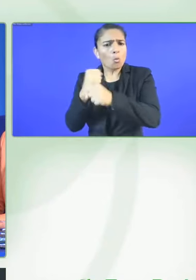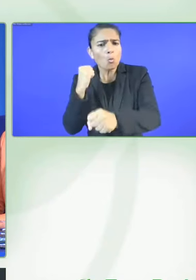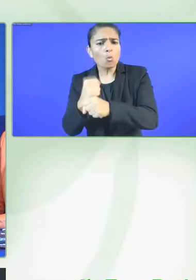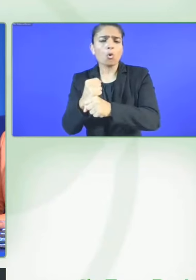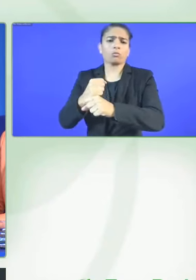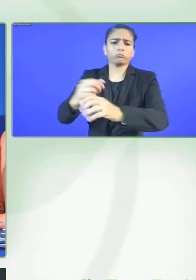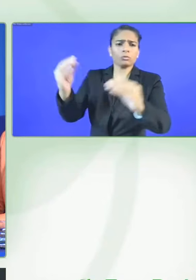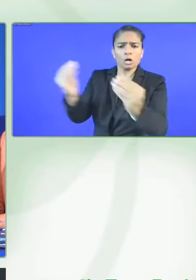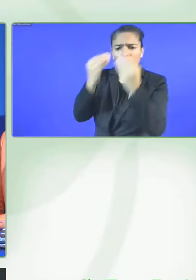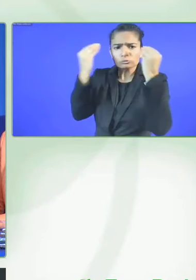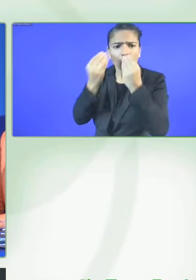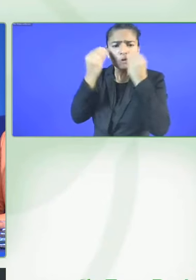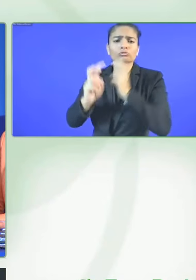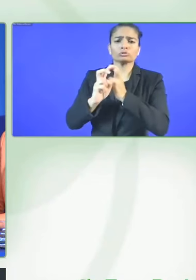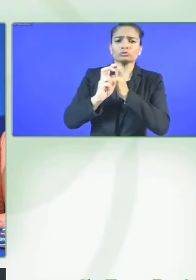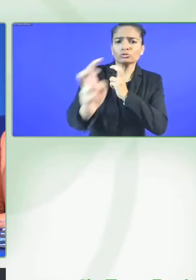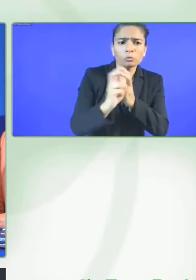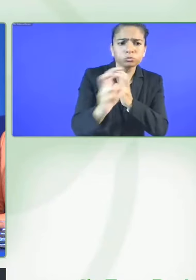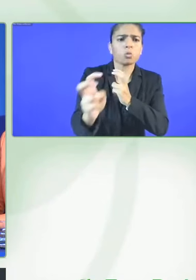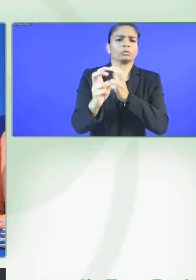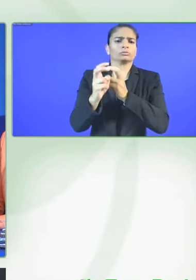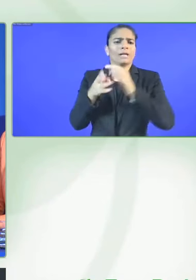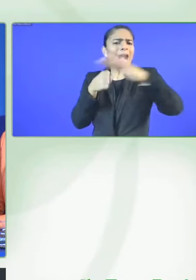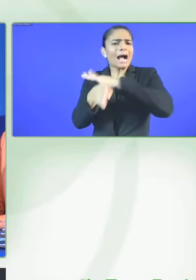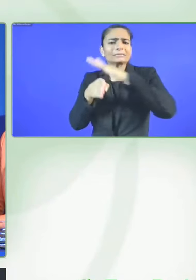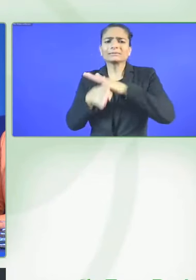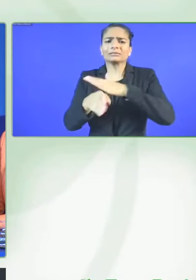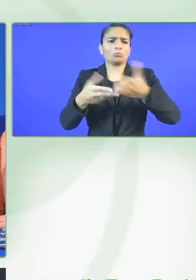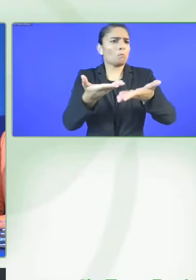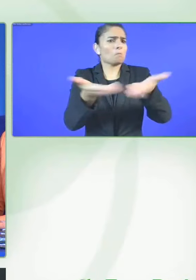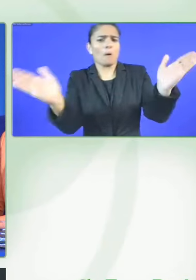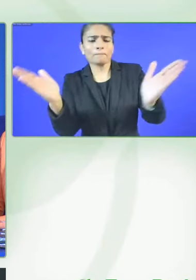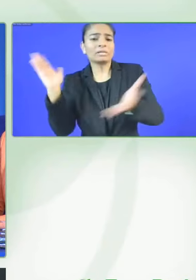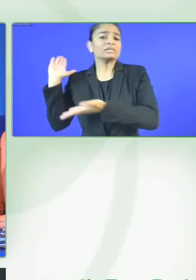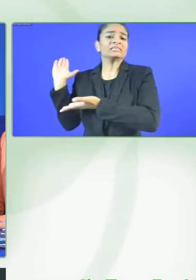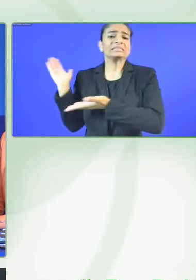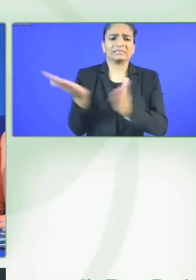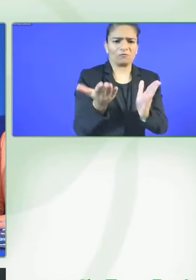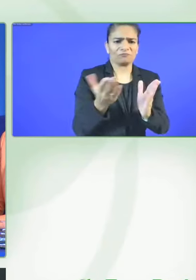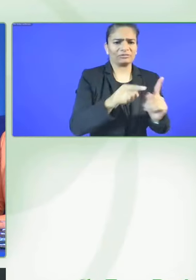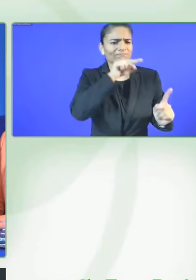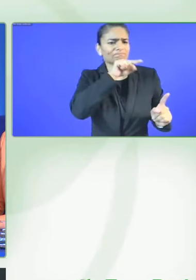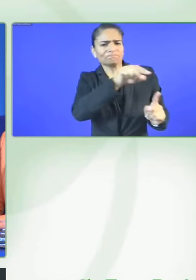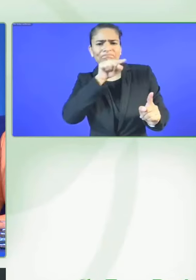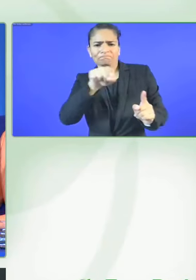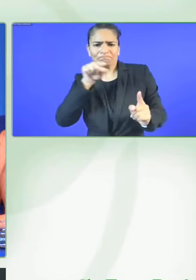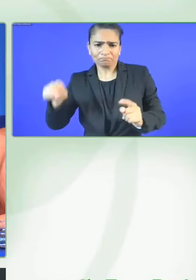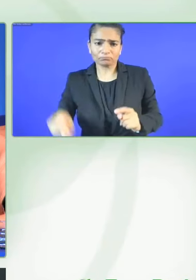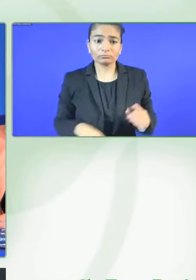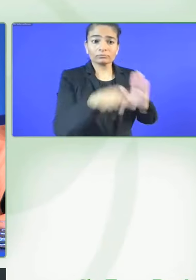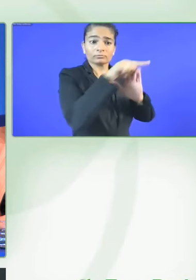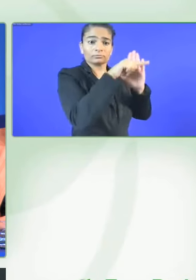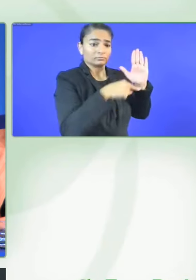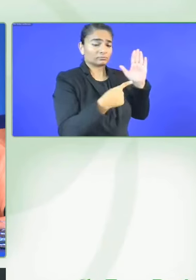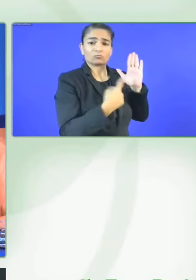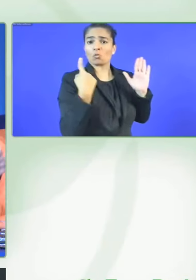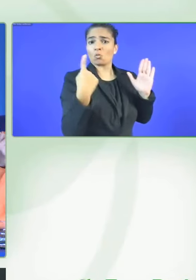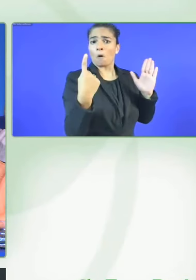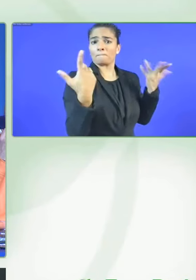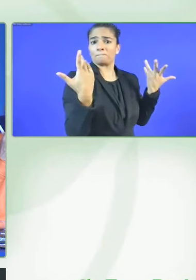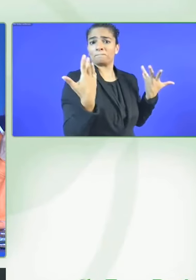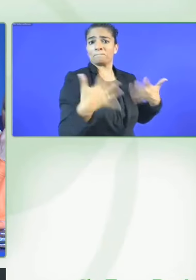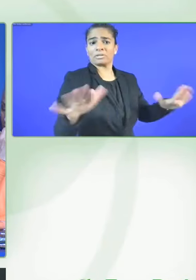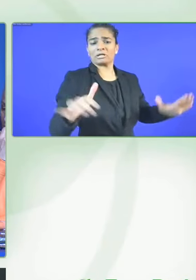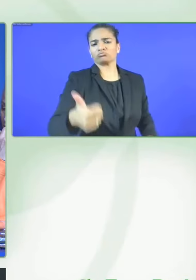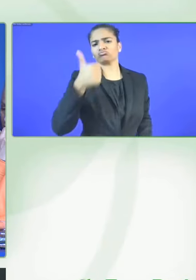enough. It is the implementation, the transformation of words into actions that bring about the actual real